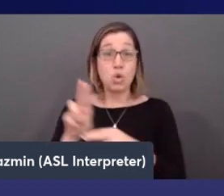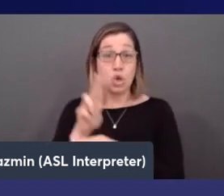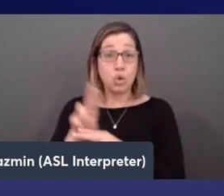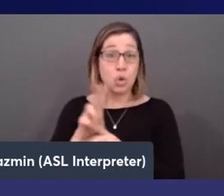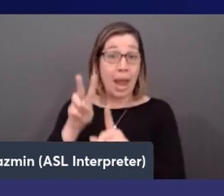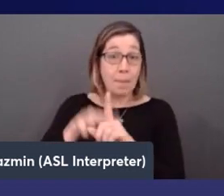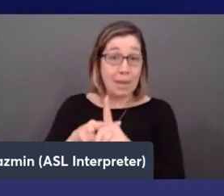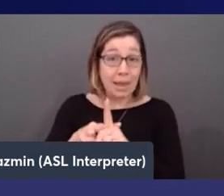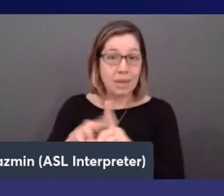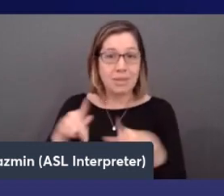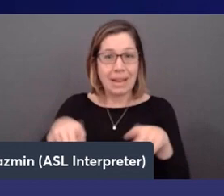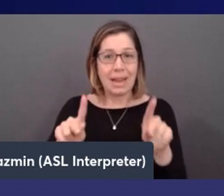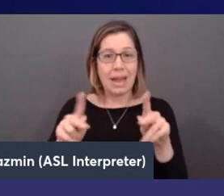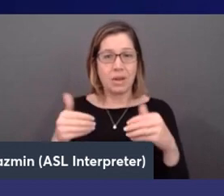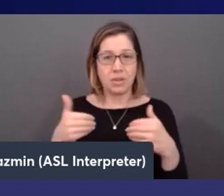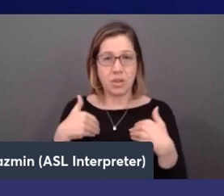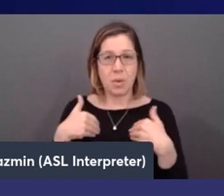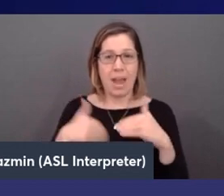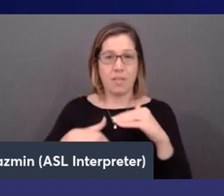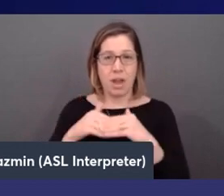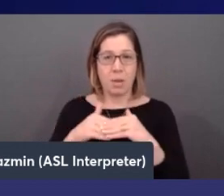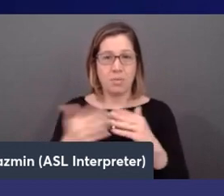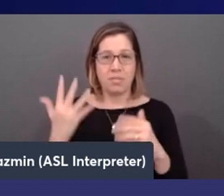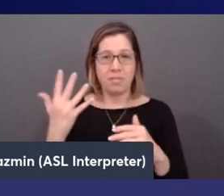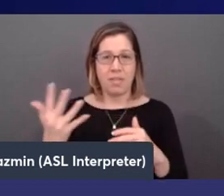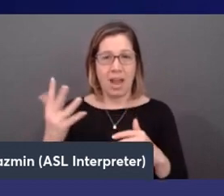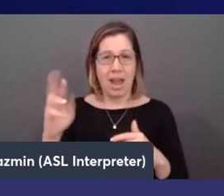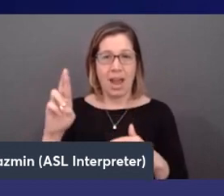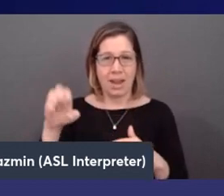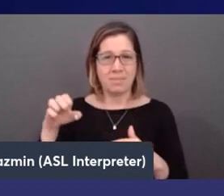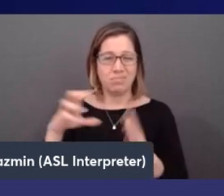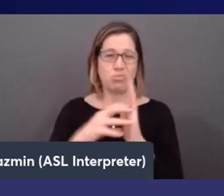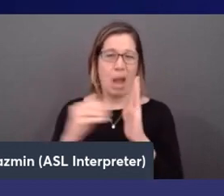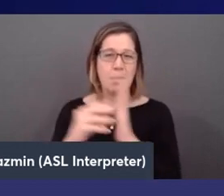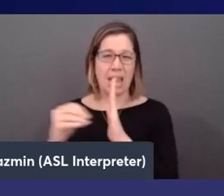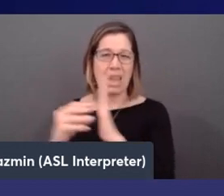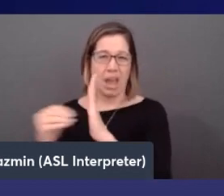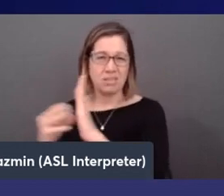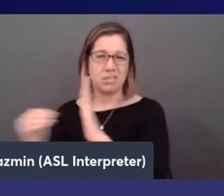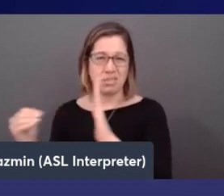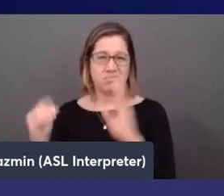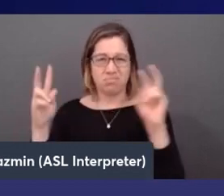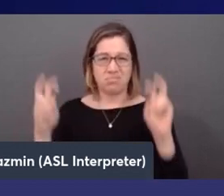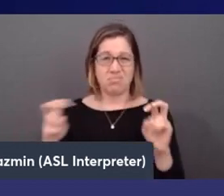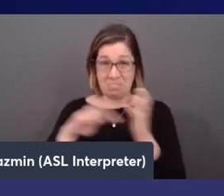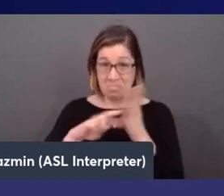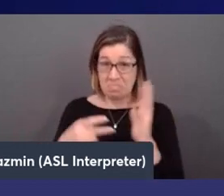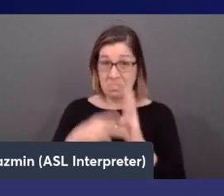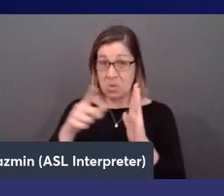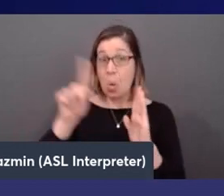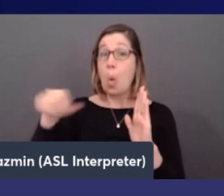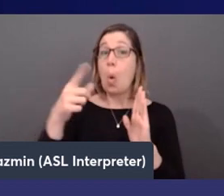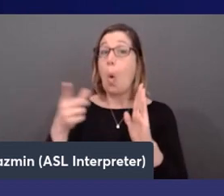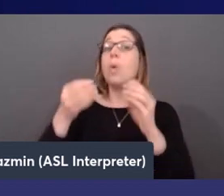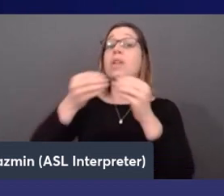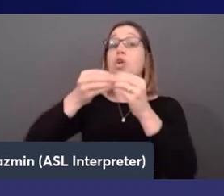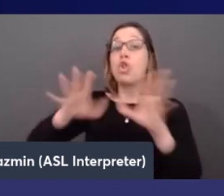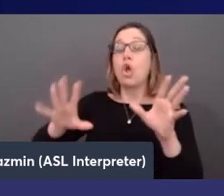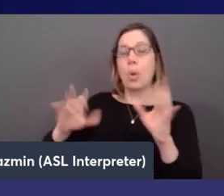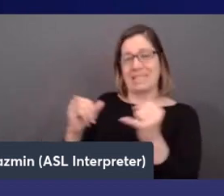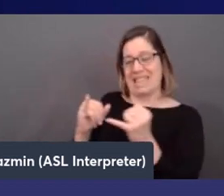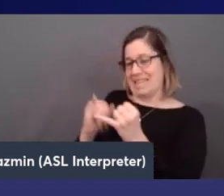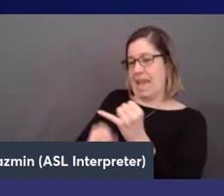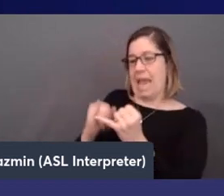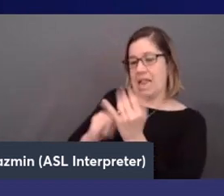up to 5 replicas of every primary node. So you only will lose the tail end of the data that hasn't been